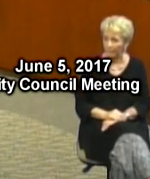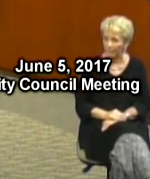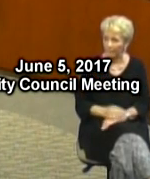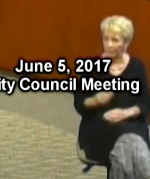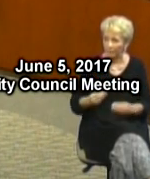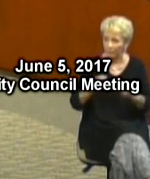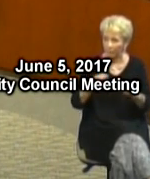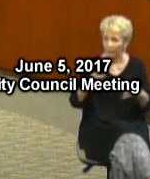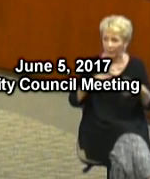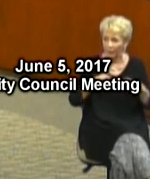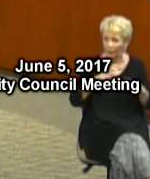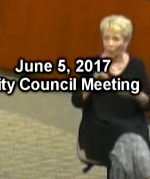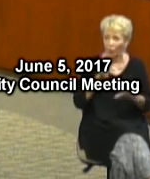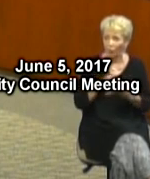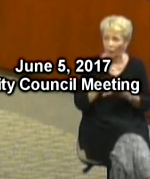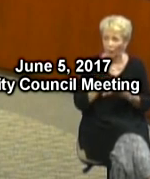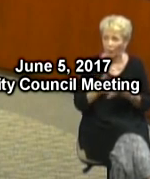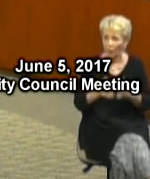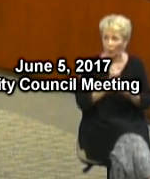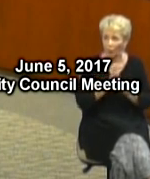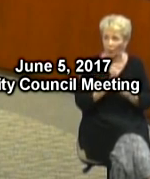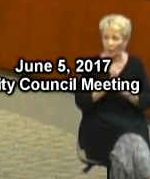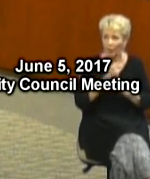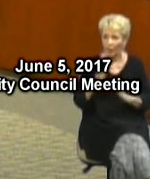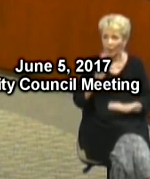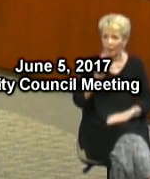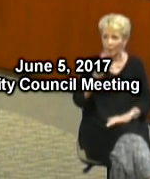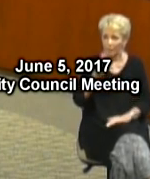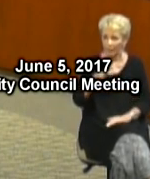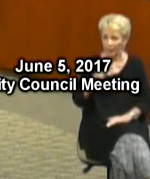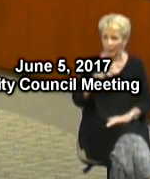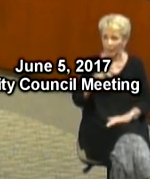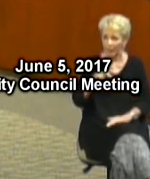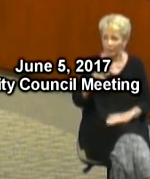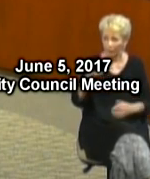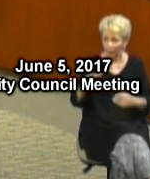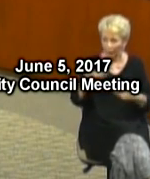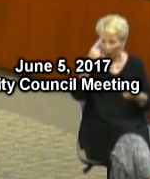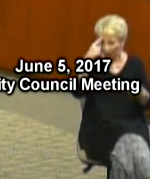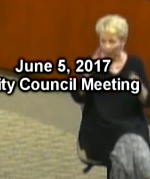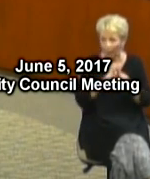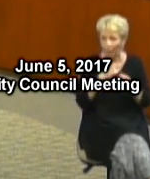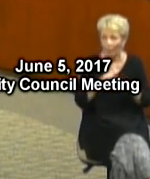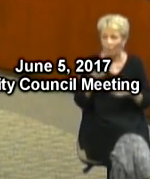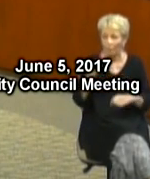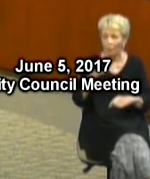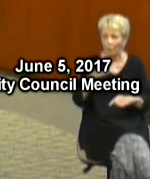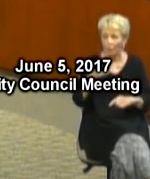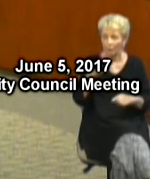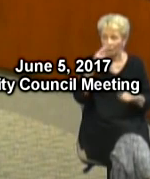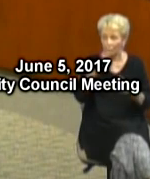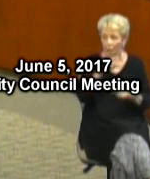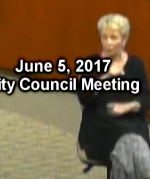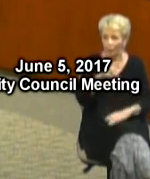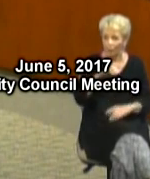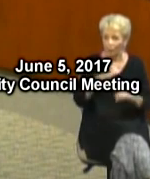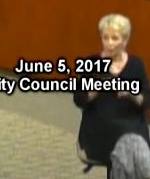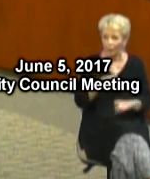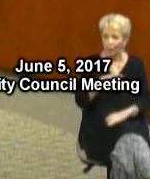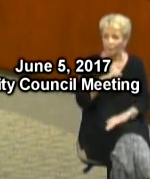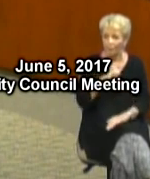Motion to confirm that the request map amended are in compliance with the Morganton Mission 2030 goals and